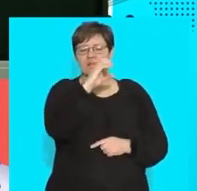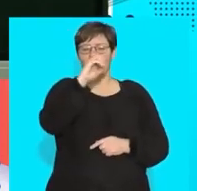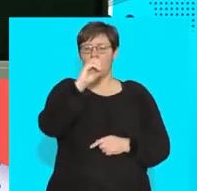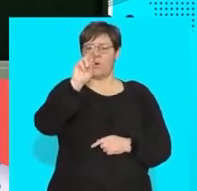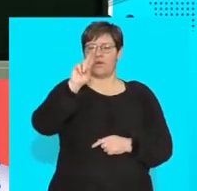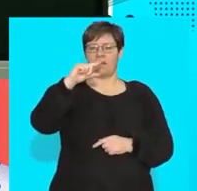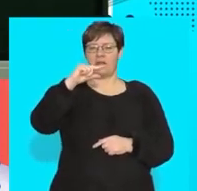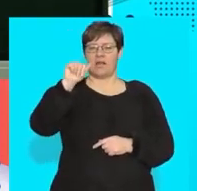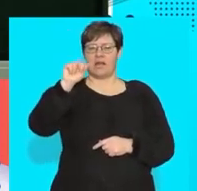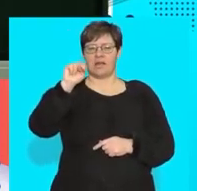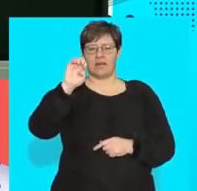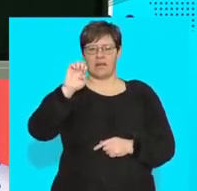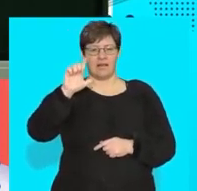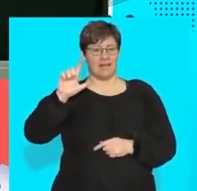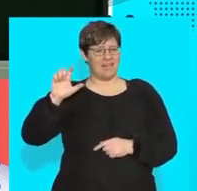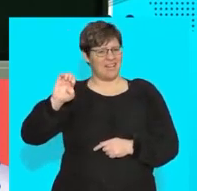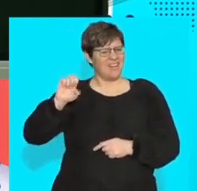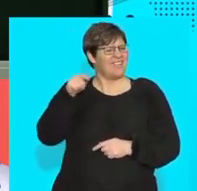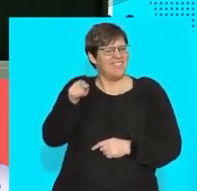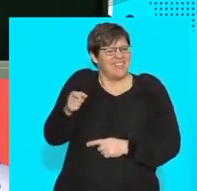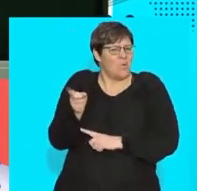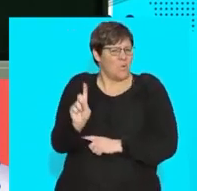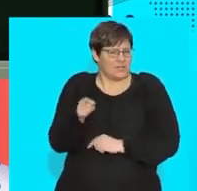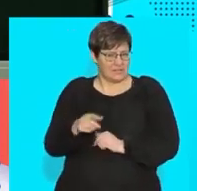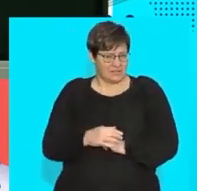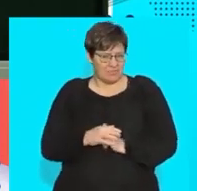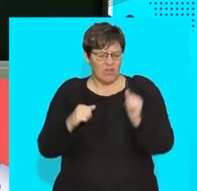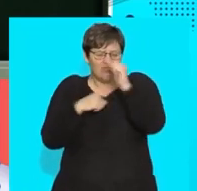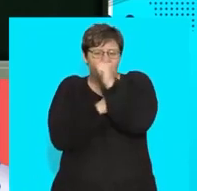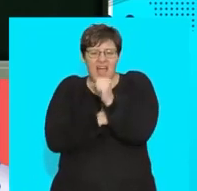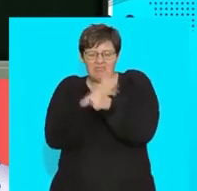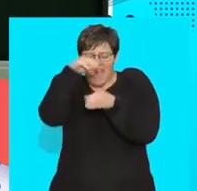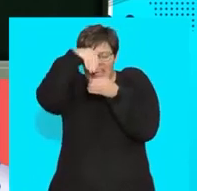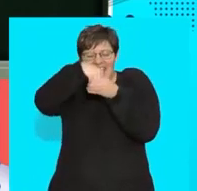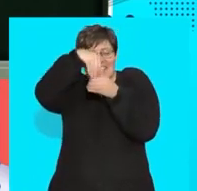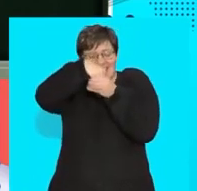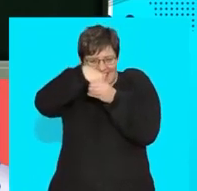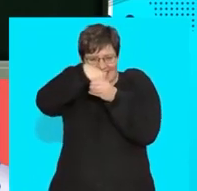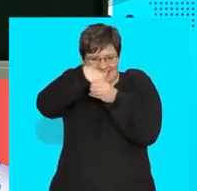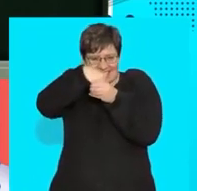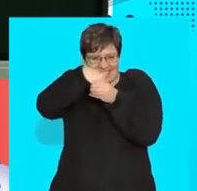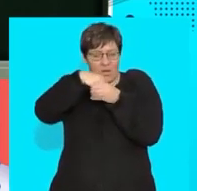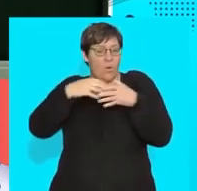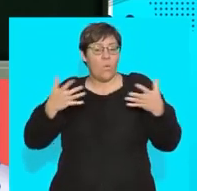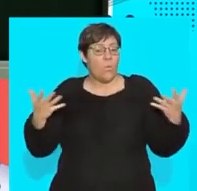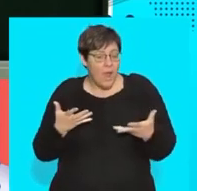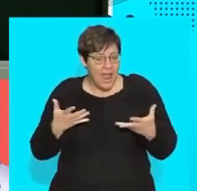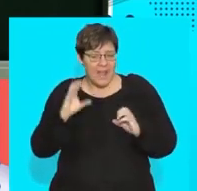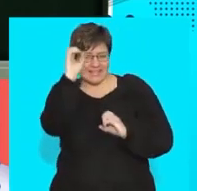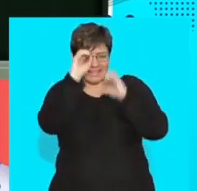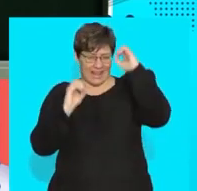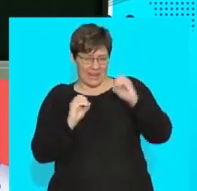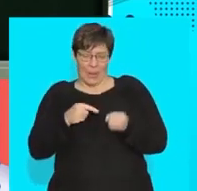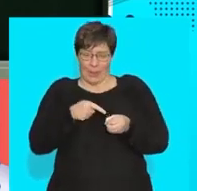of what an organelle is. And an organelle is a little structure inside a